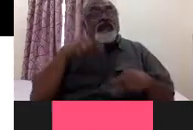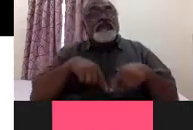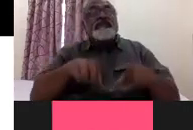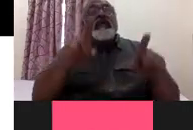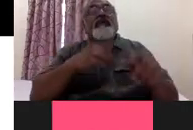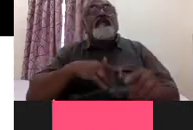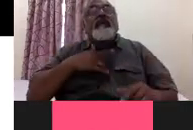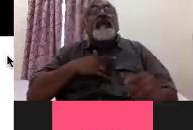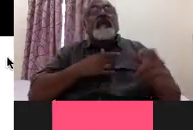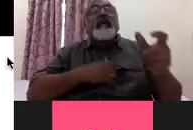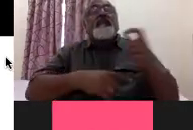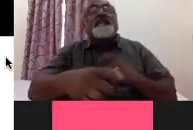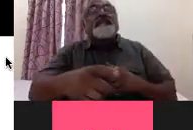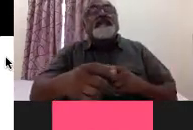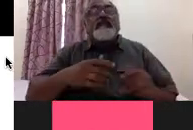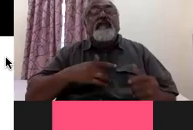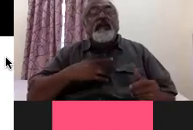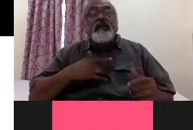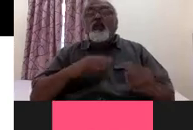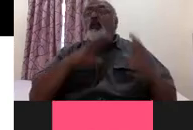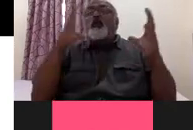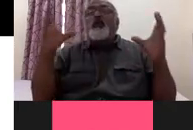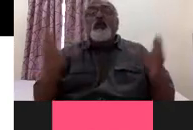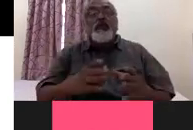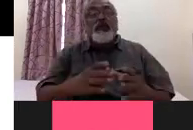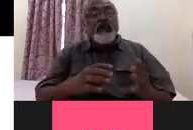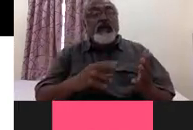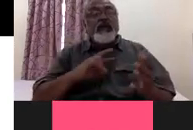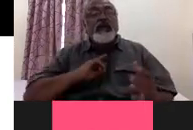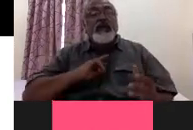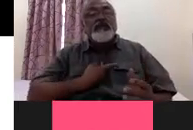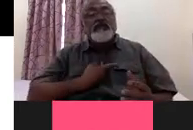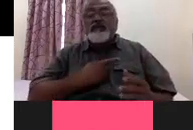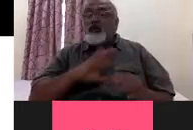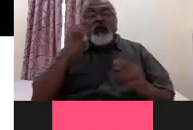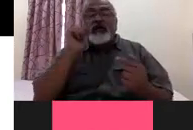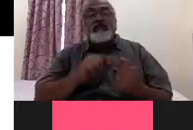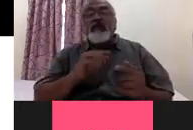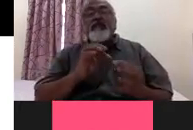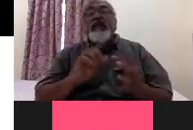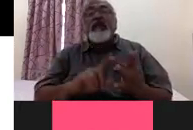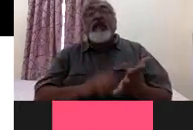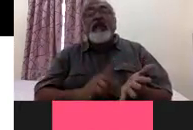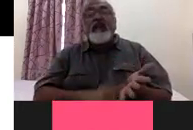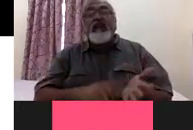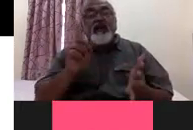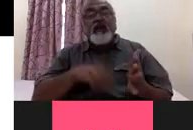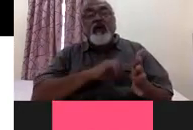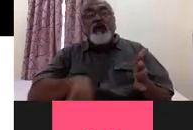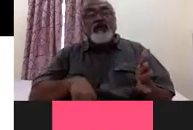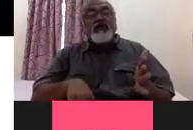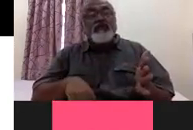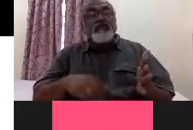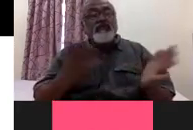feel of empathy, because the whole community of transgender, they are against, they don't like this bill and they are against sure. it. There many sympathy mein